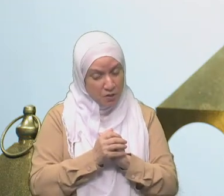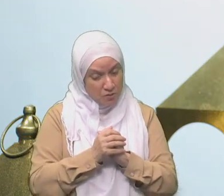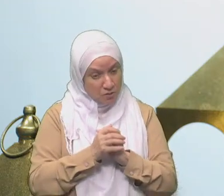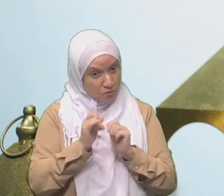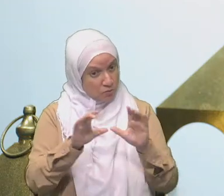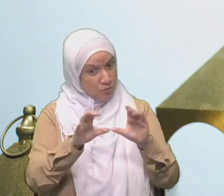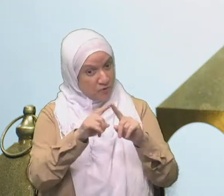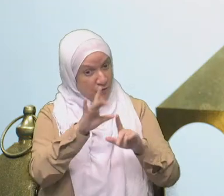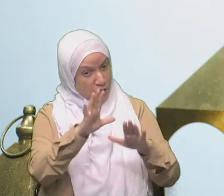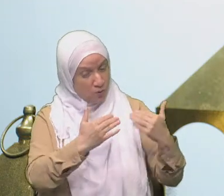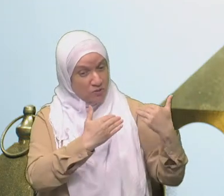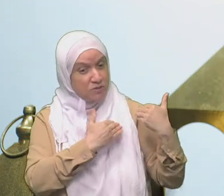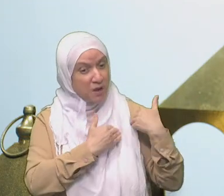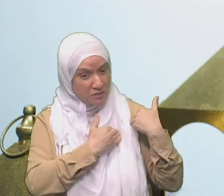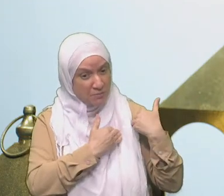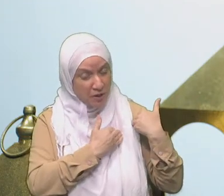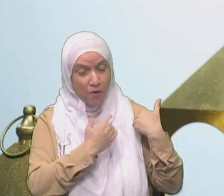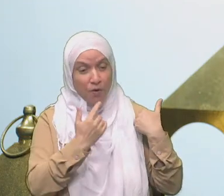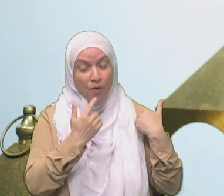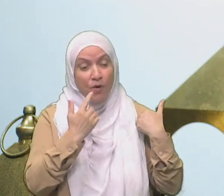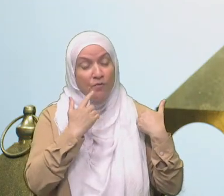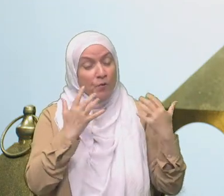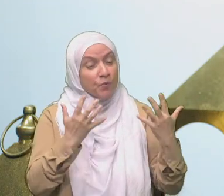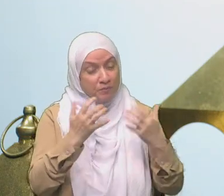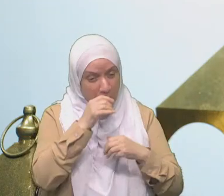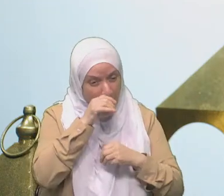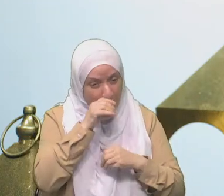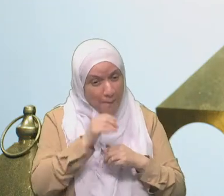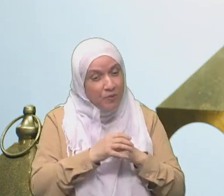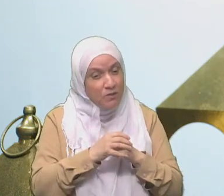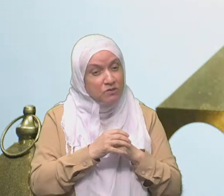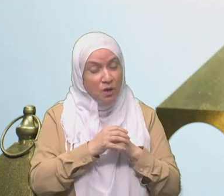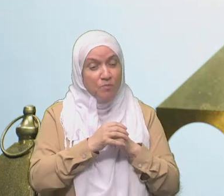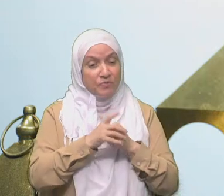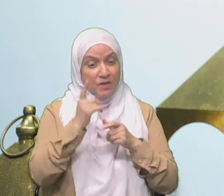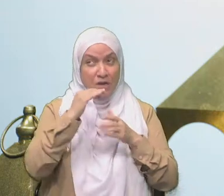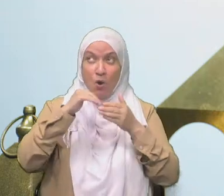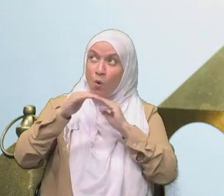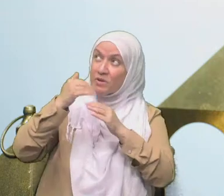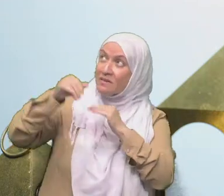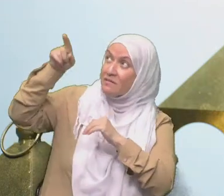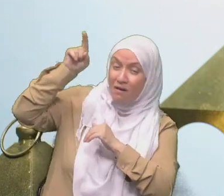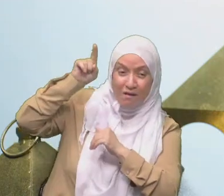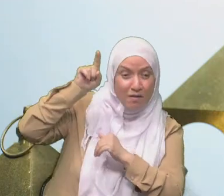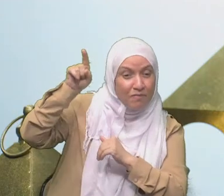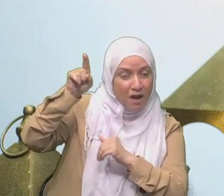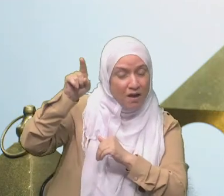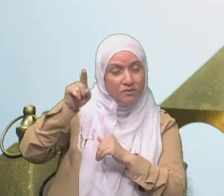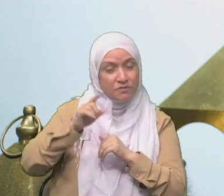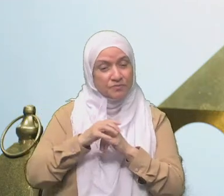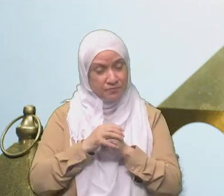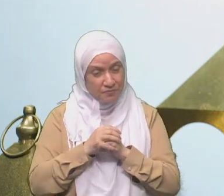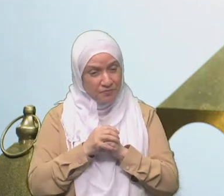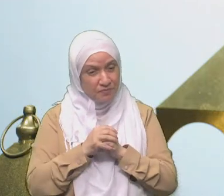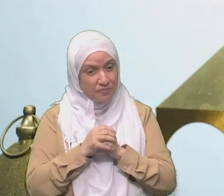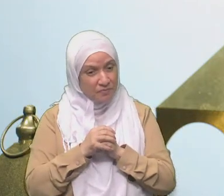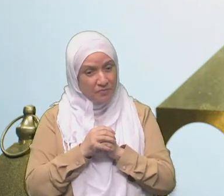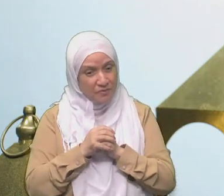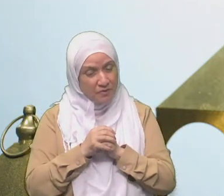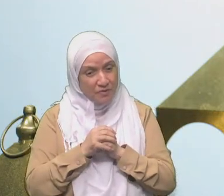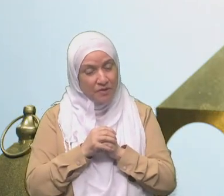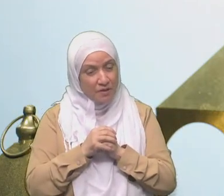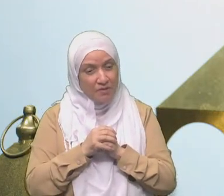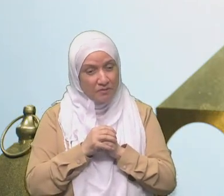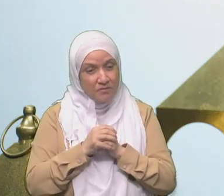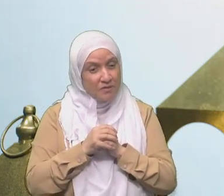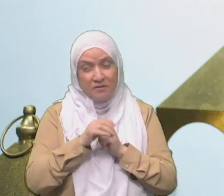billah, your hope in Allah subhanahu wa ta'ala is a real one and not a form of delusion? Because you even find, subhanAllah, I was thinking about this, yesterday we